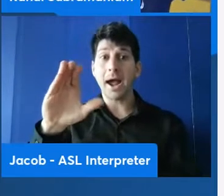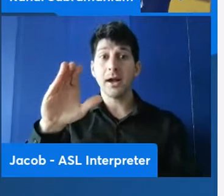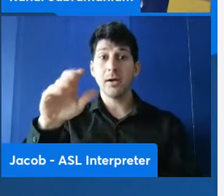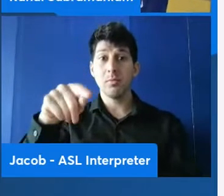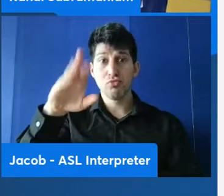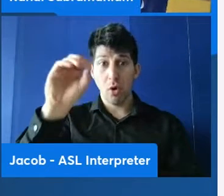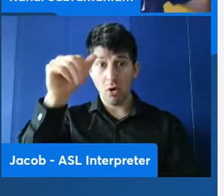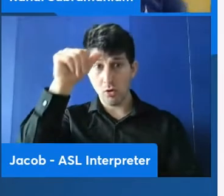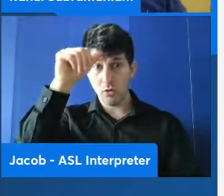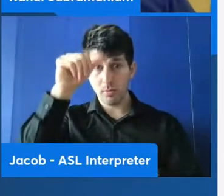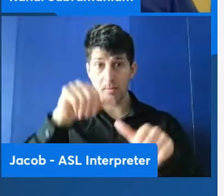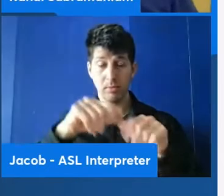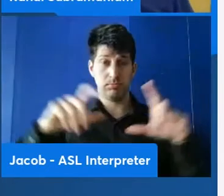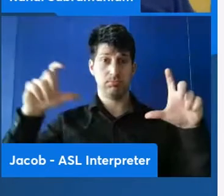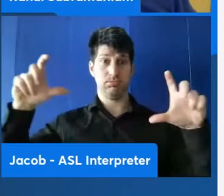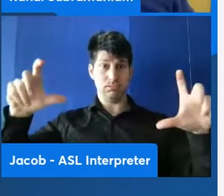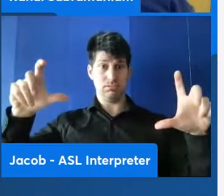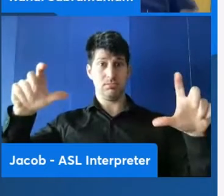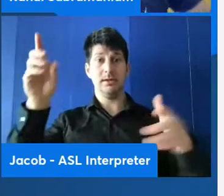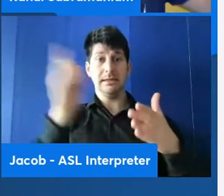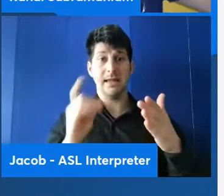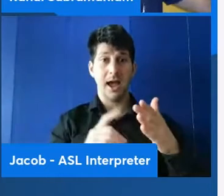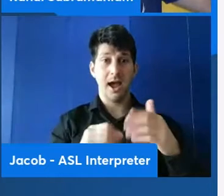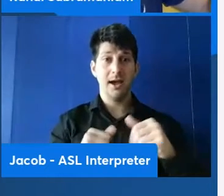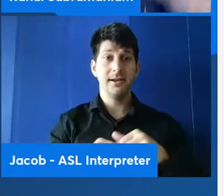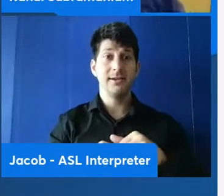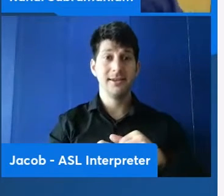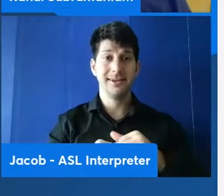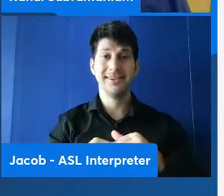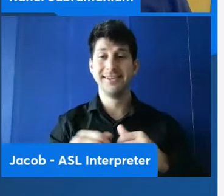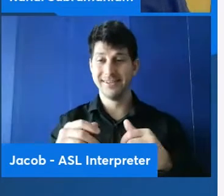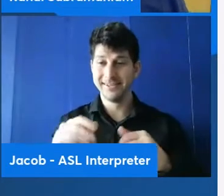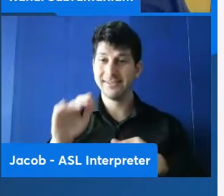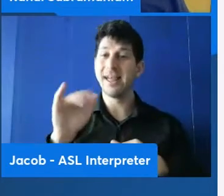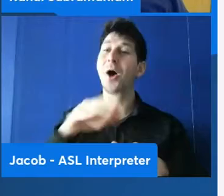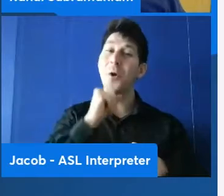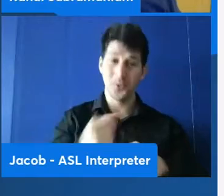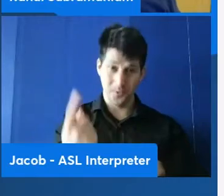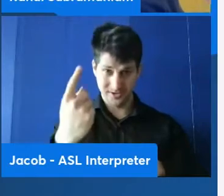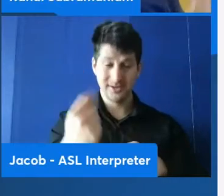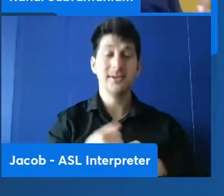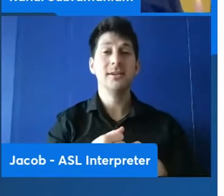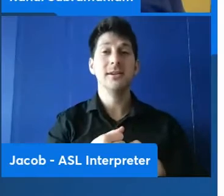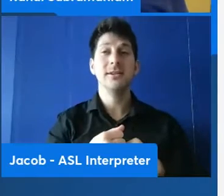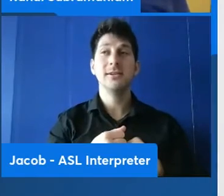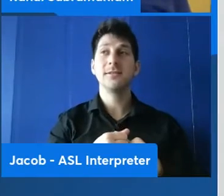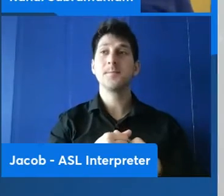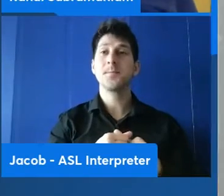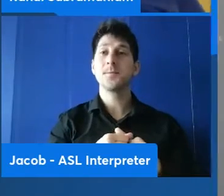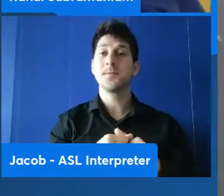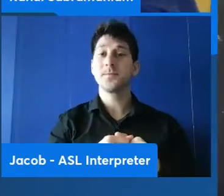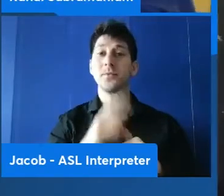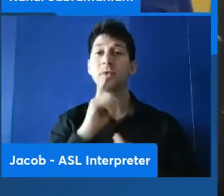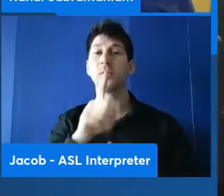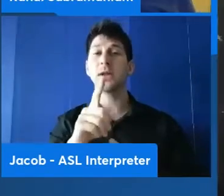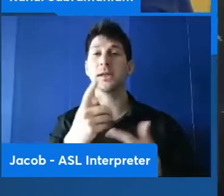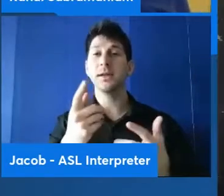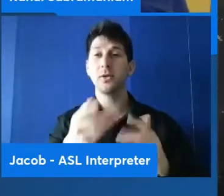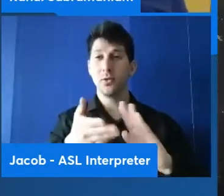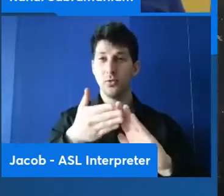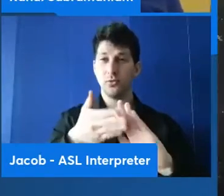dustbin design or the trash can design, that one, which basically was running